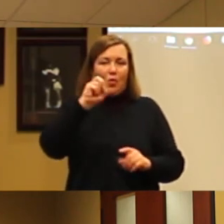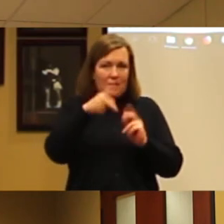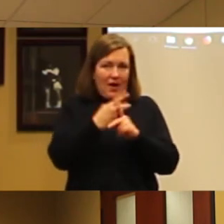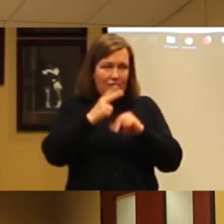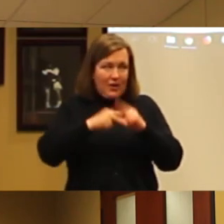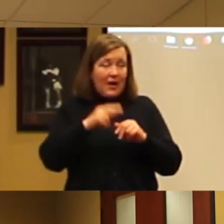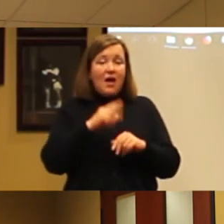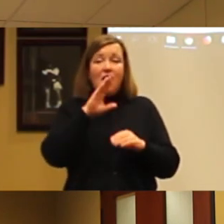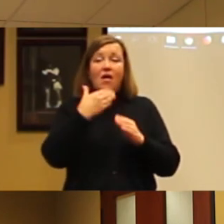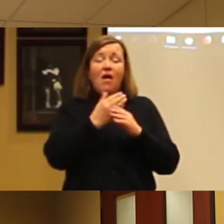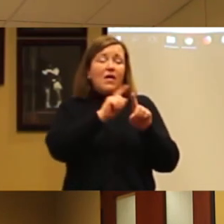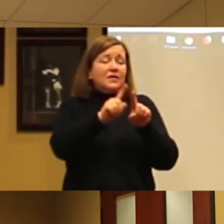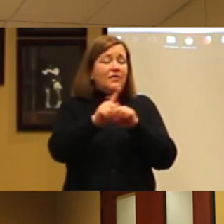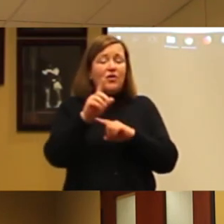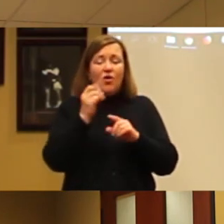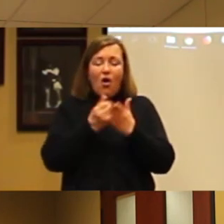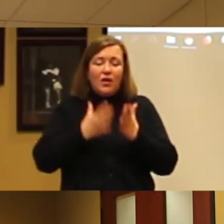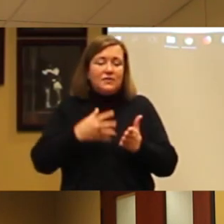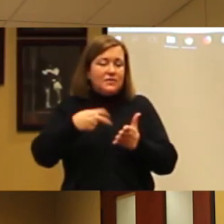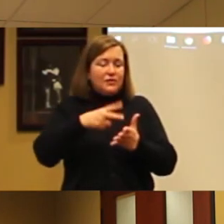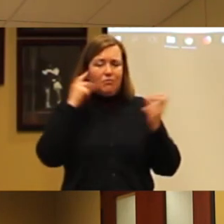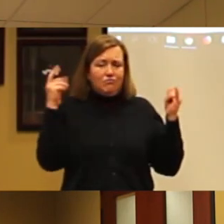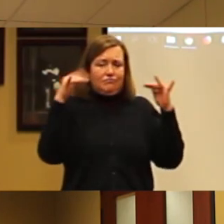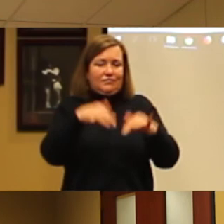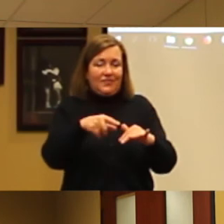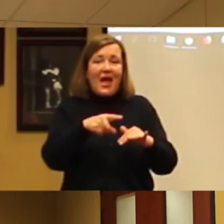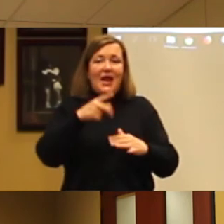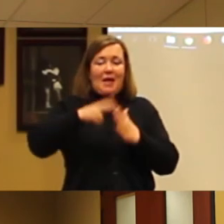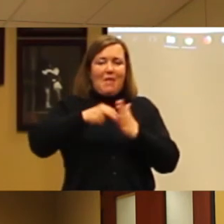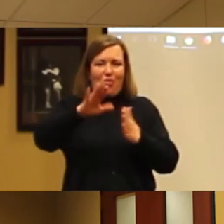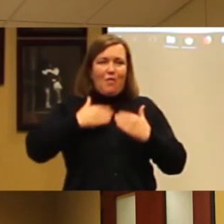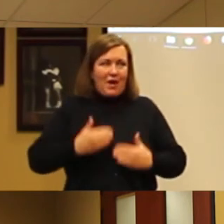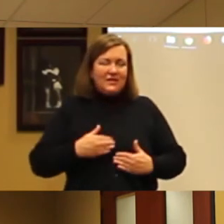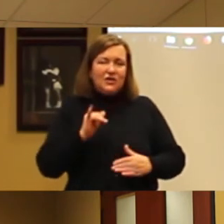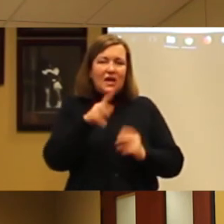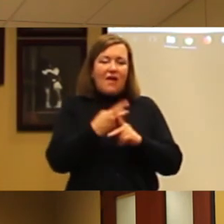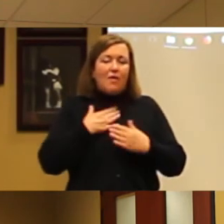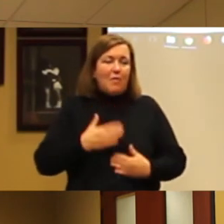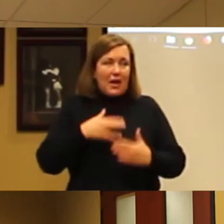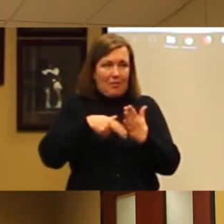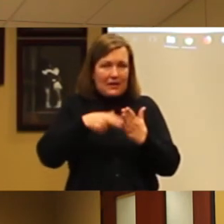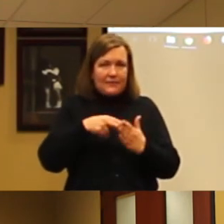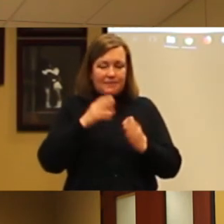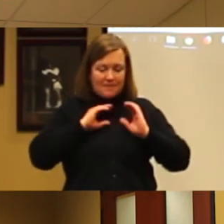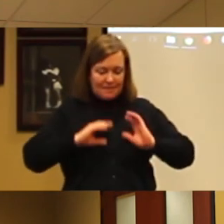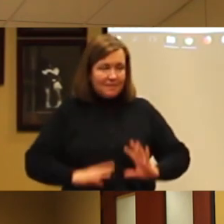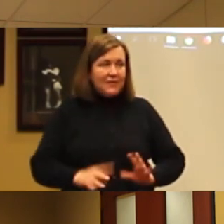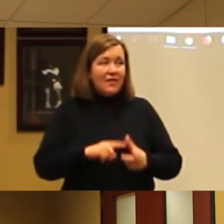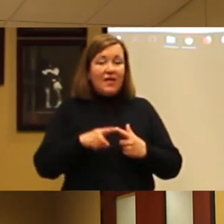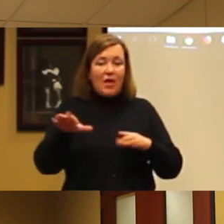by all kinds of artists, dancers, and he painted their body. He does the body painting. And then they went